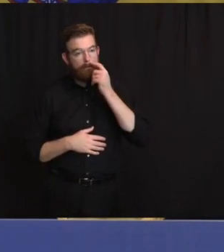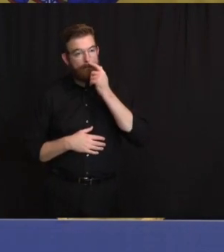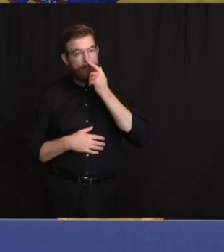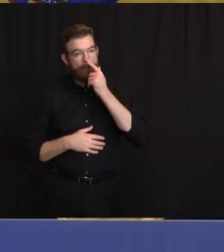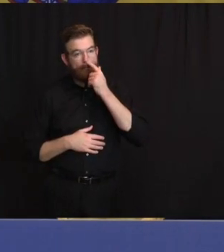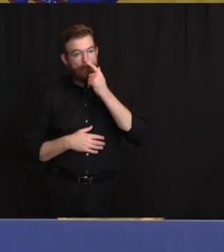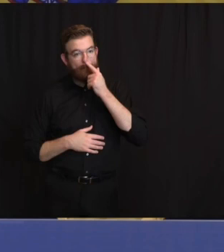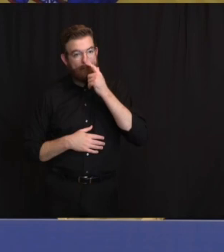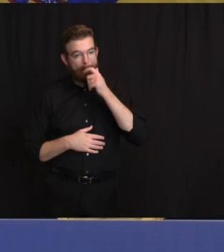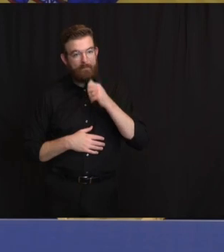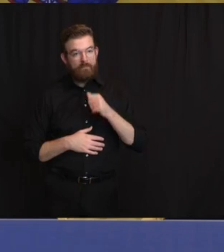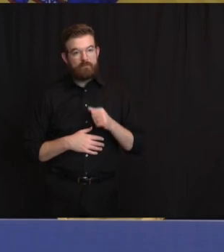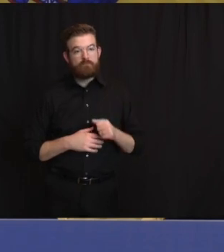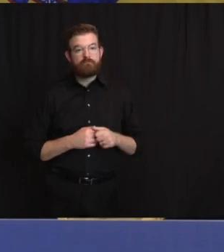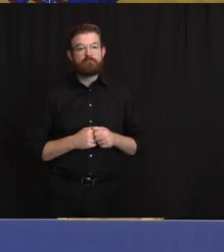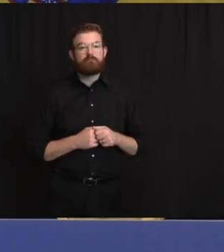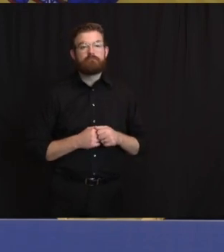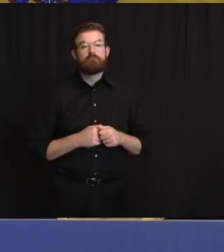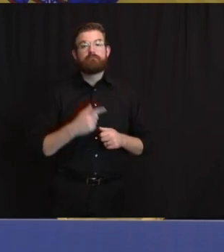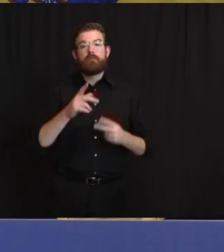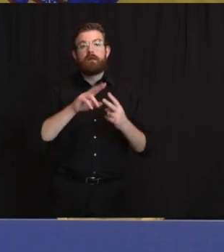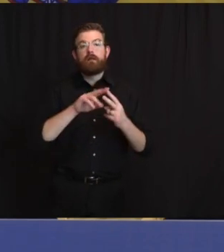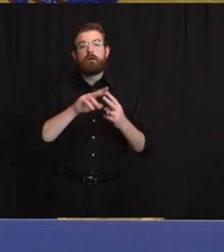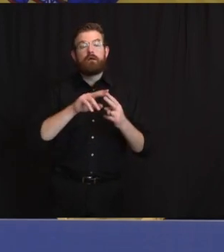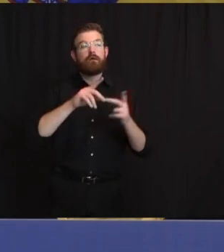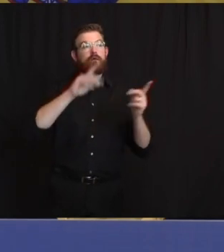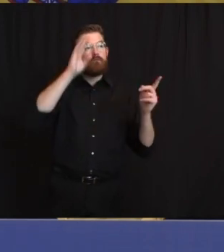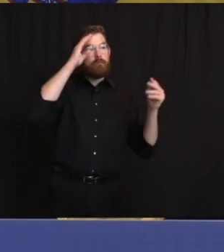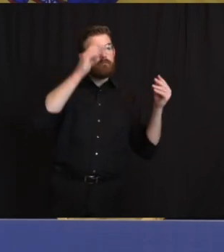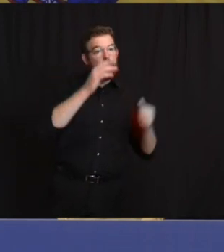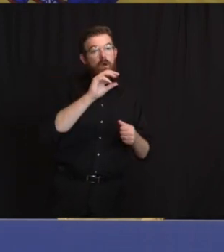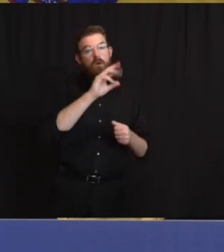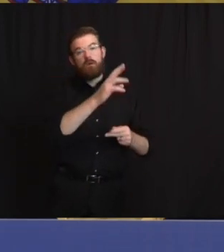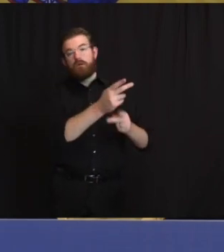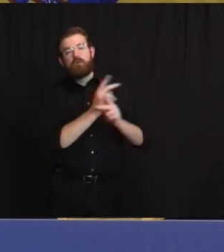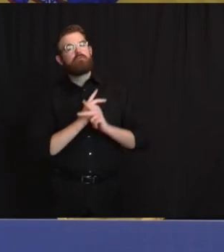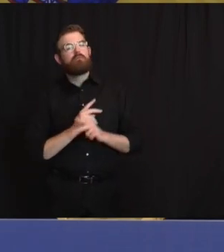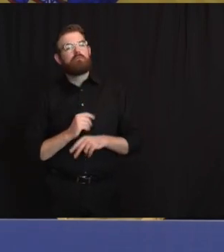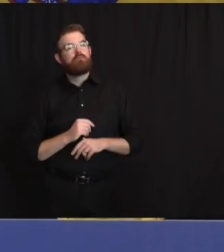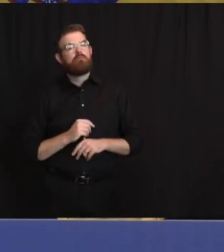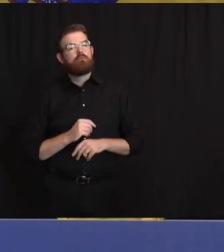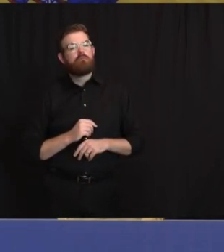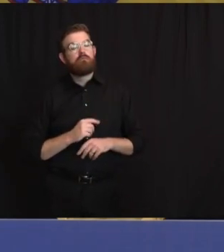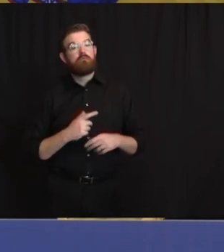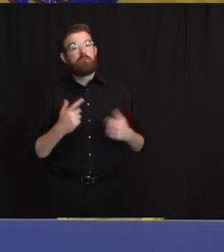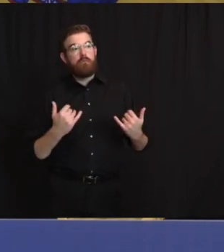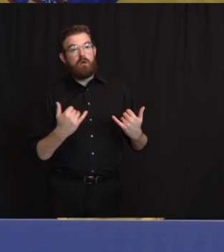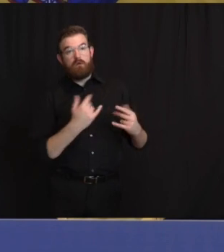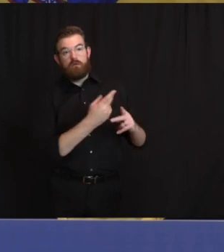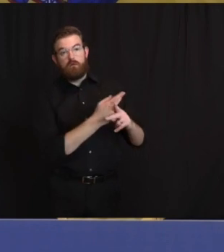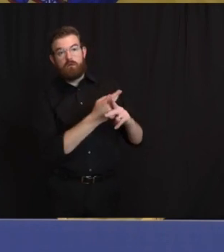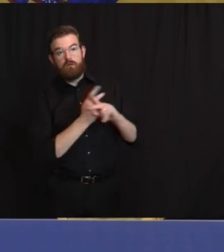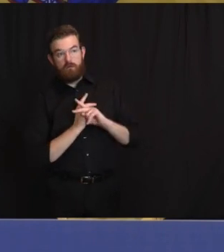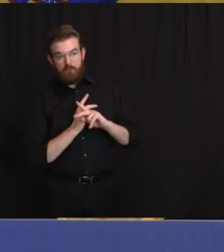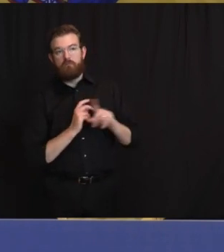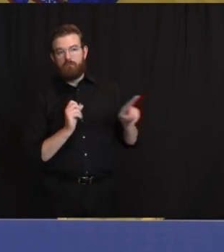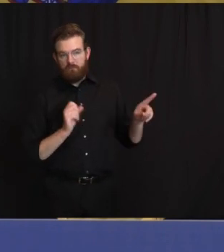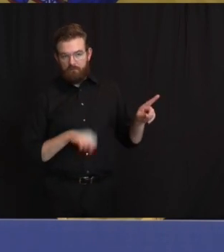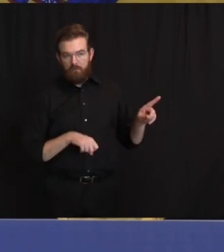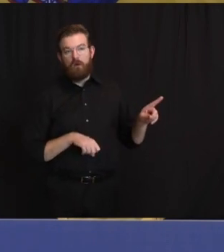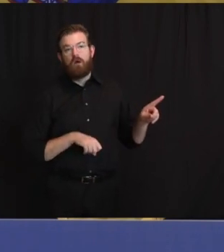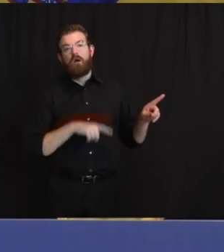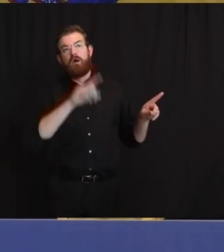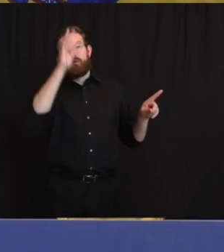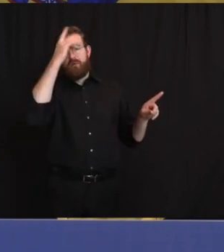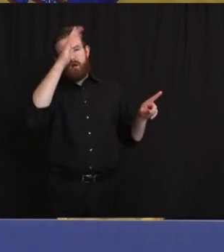but it's at the moment, it's bonding and nothing at the moment from the feds prospectively. We are still hopeful, but we don't have any sense of where